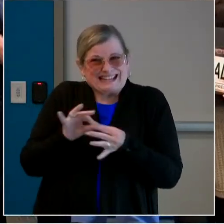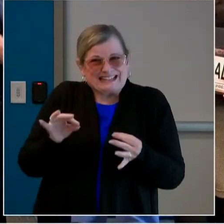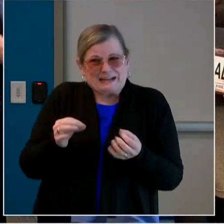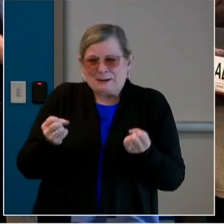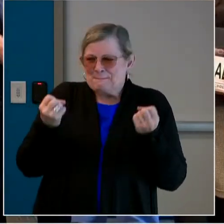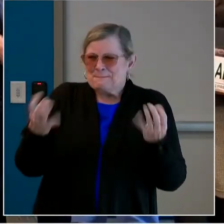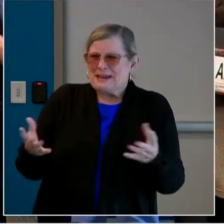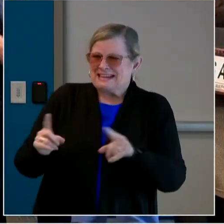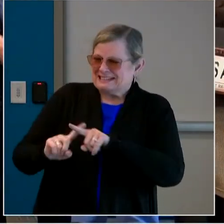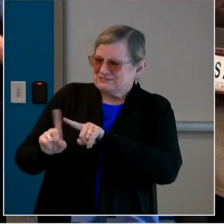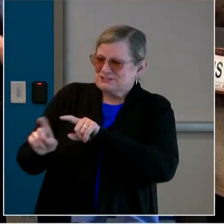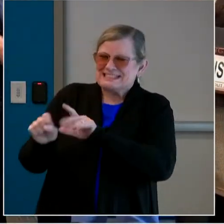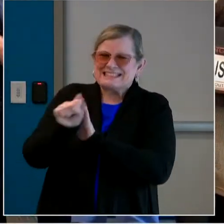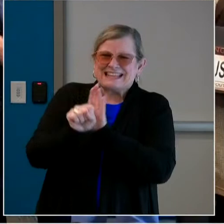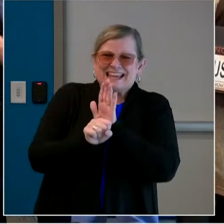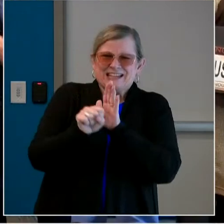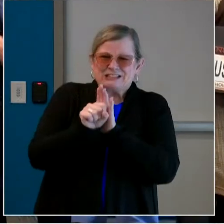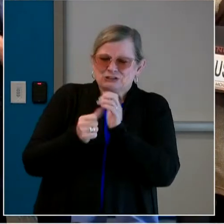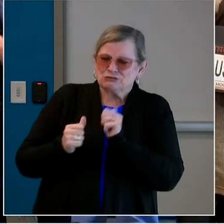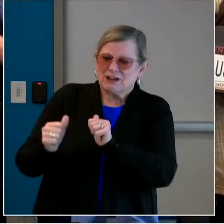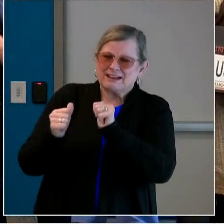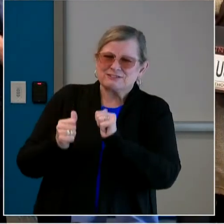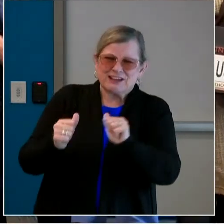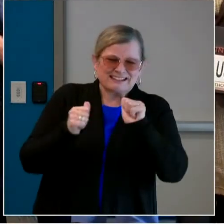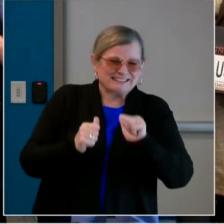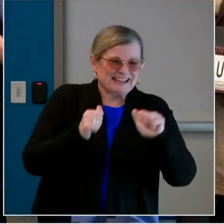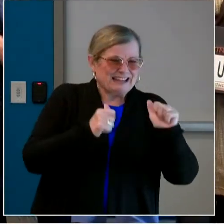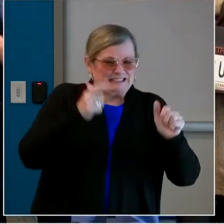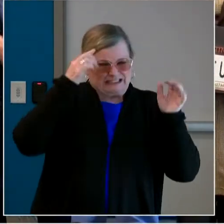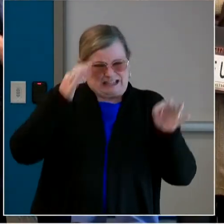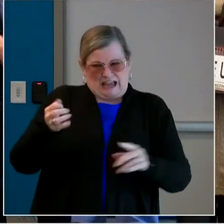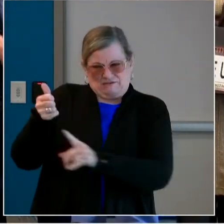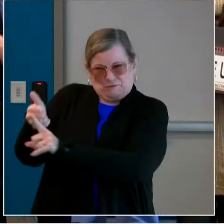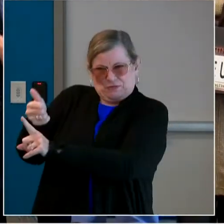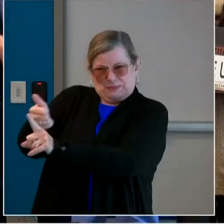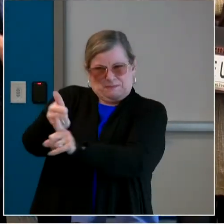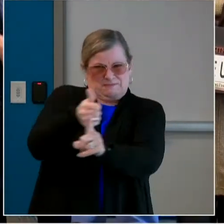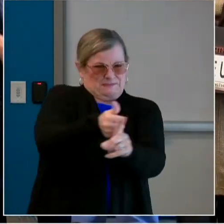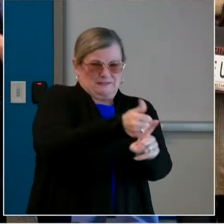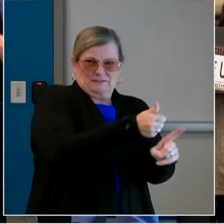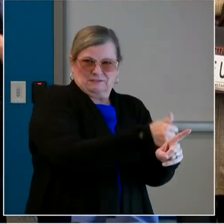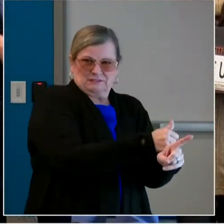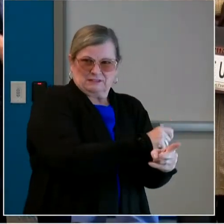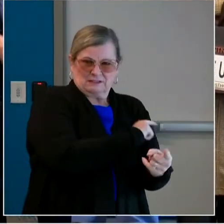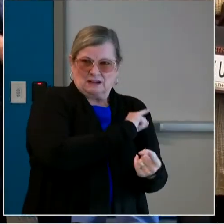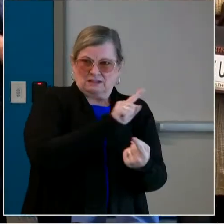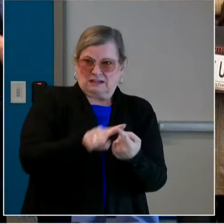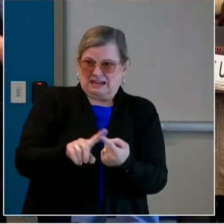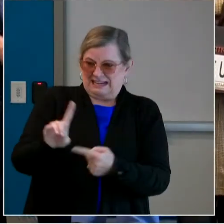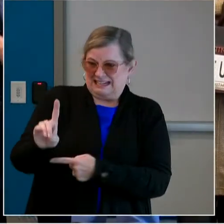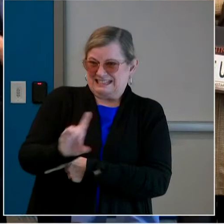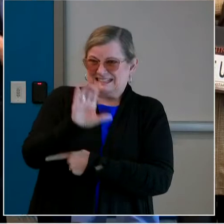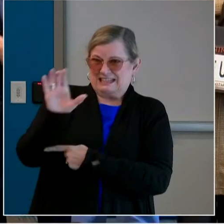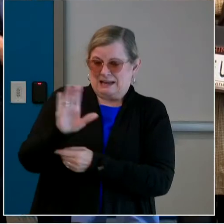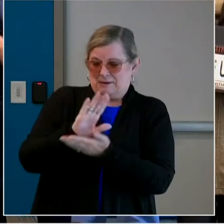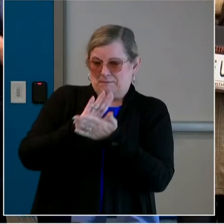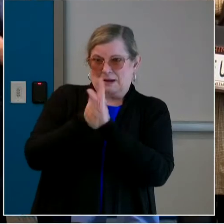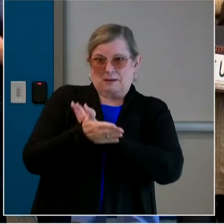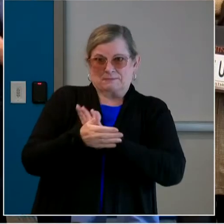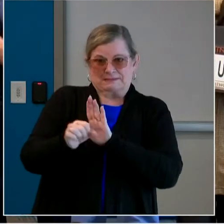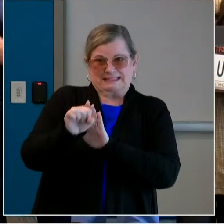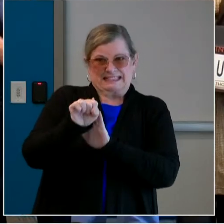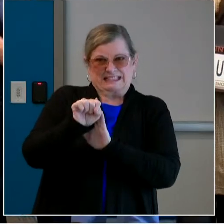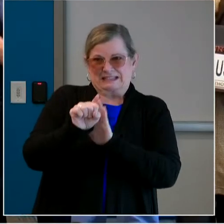able to decide for themselves. Until the district gets statehood, we cannot make that